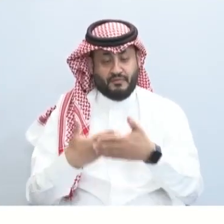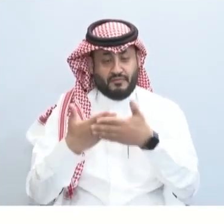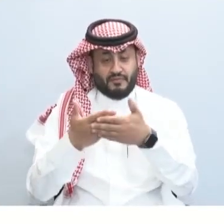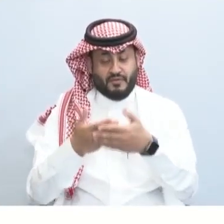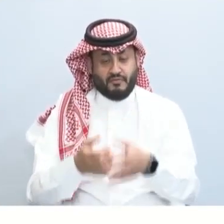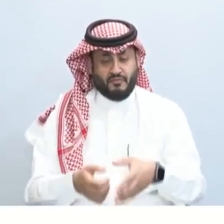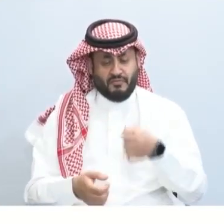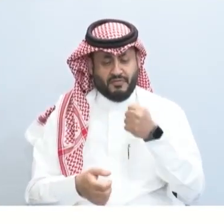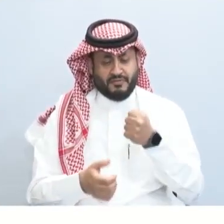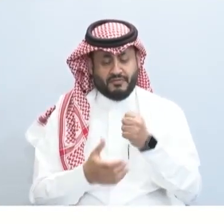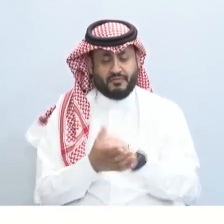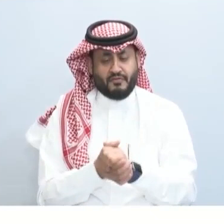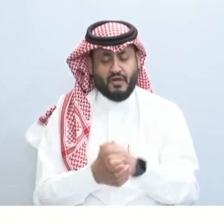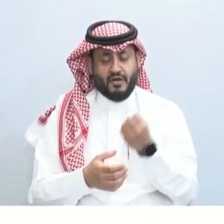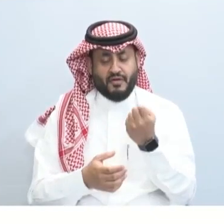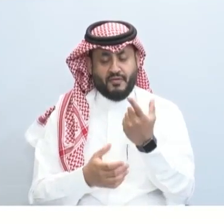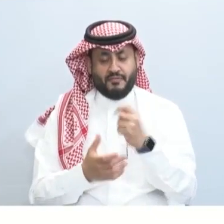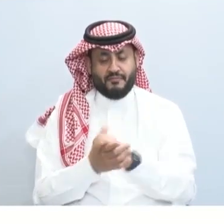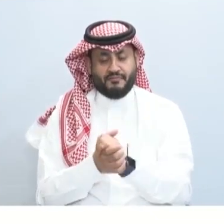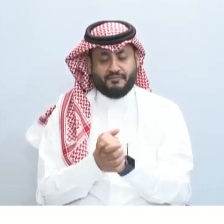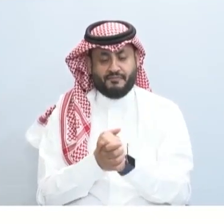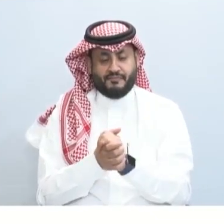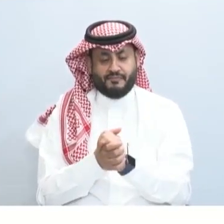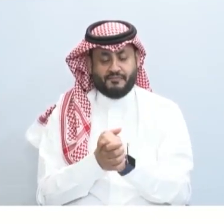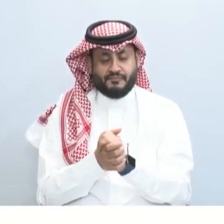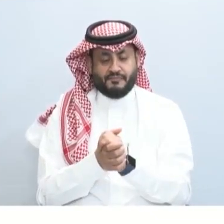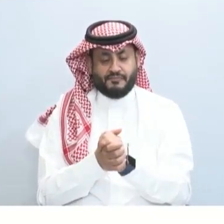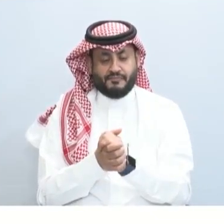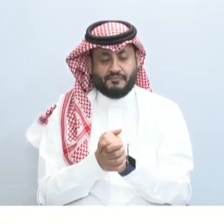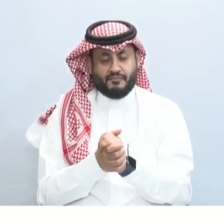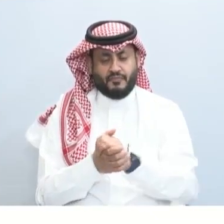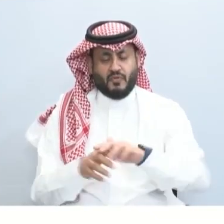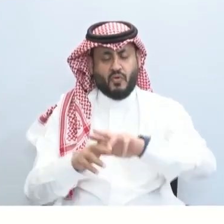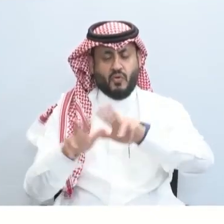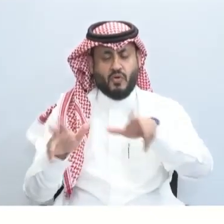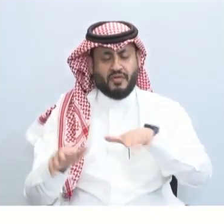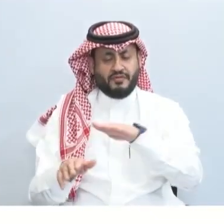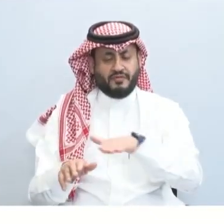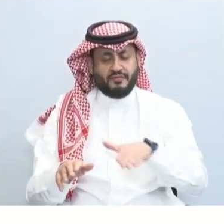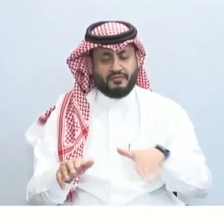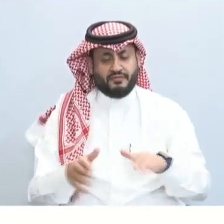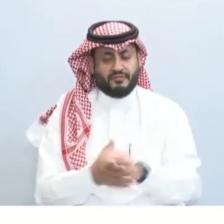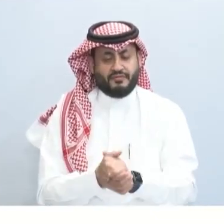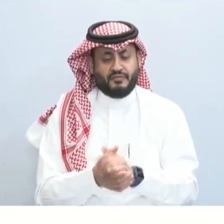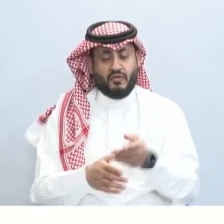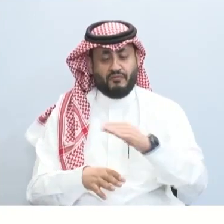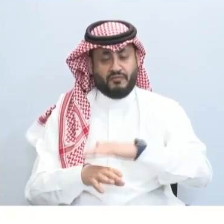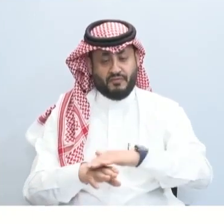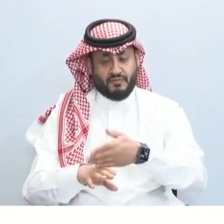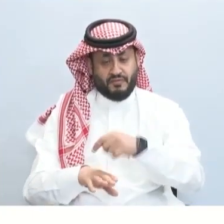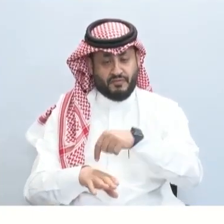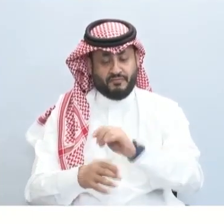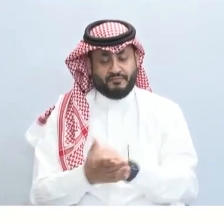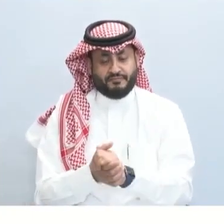The future will be strong and bright for all the children of